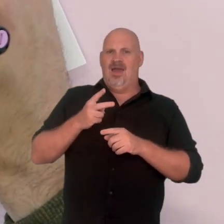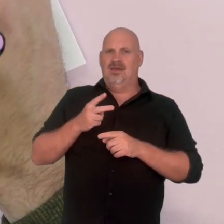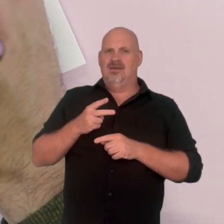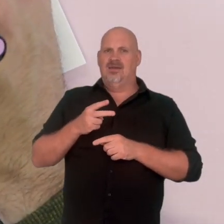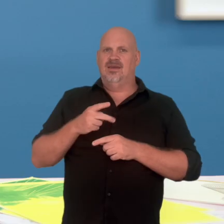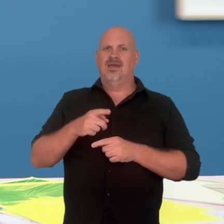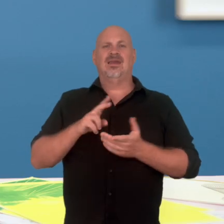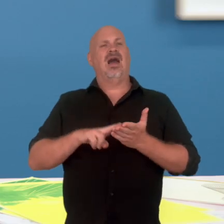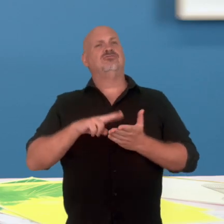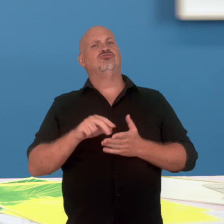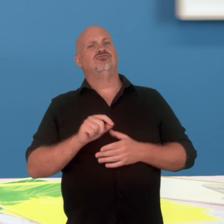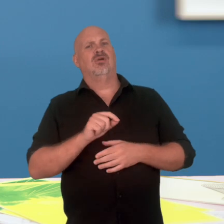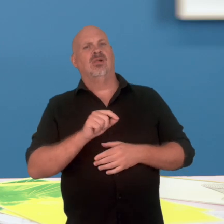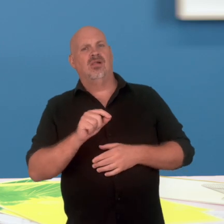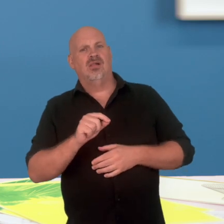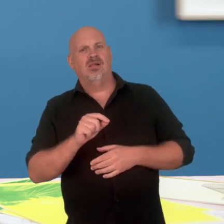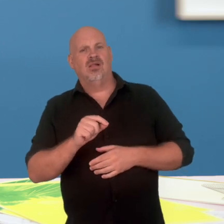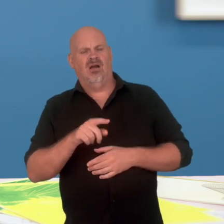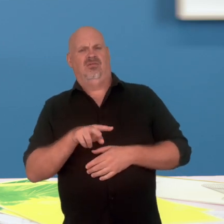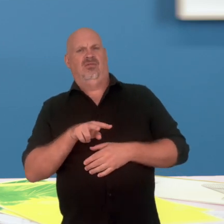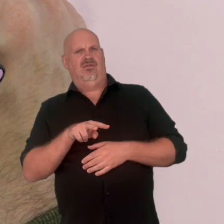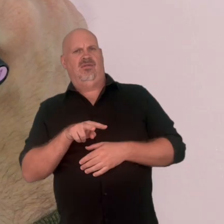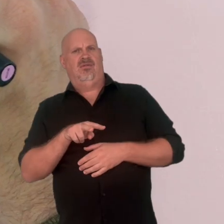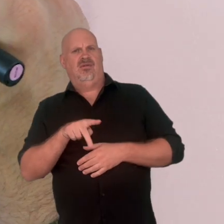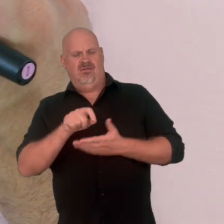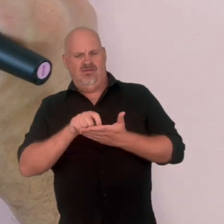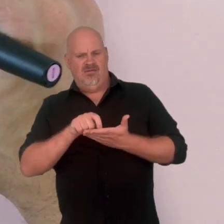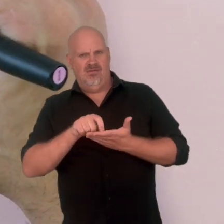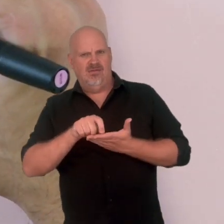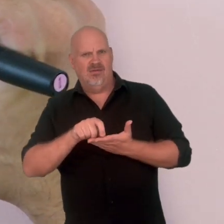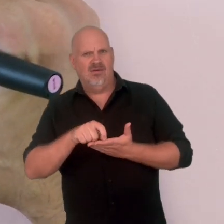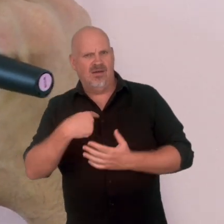naturally, now you develop a sort of awareness.